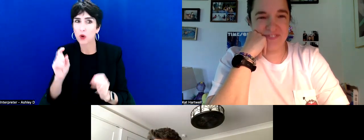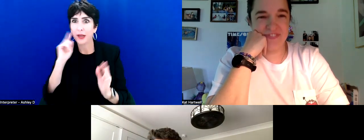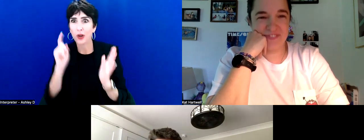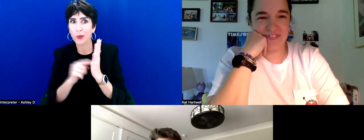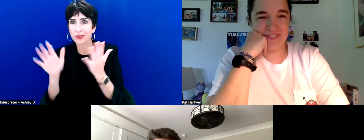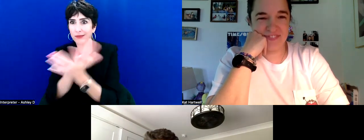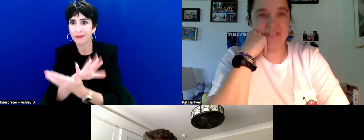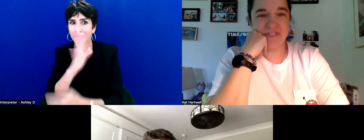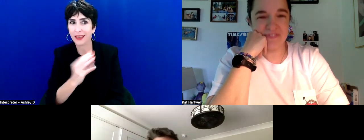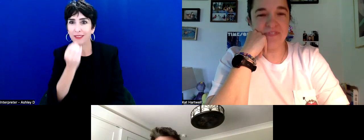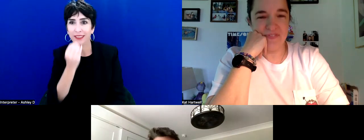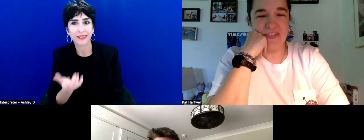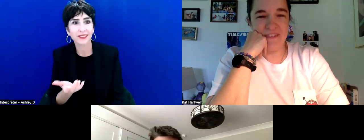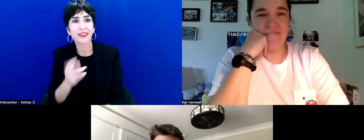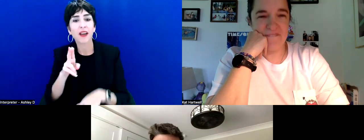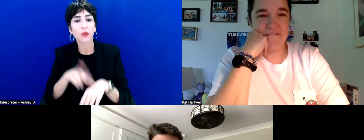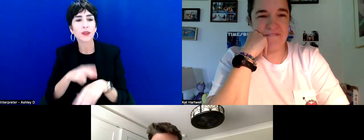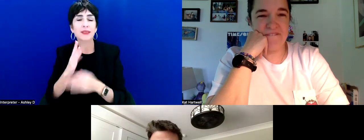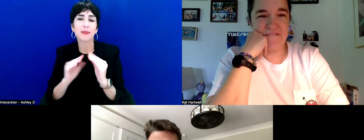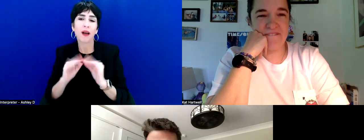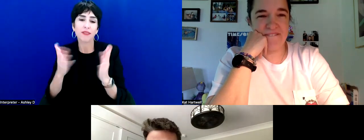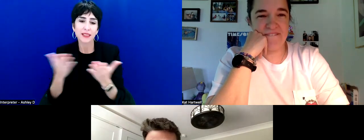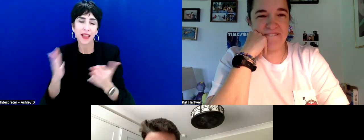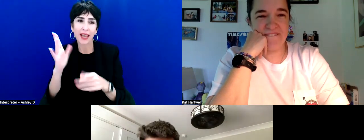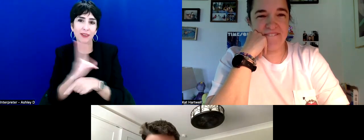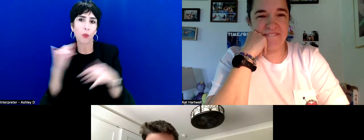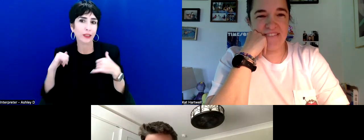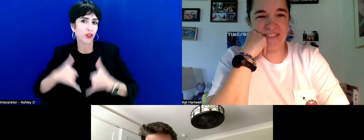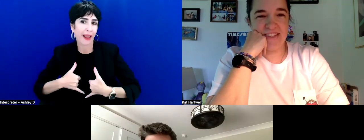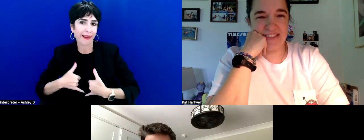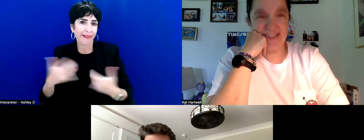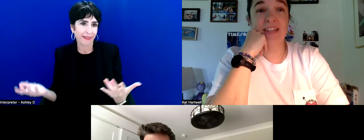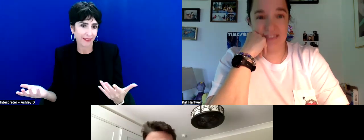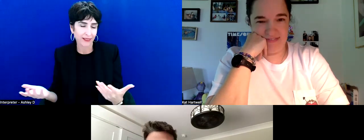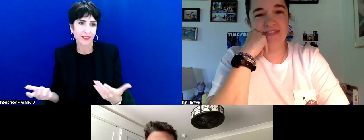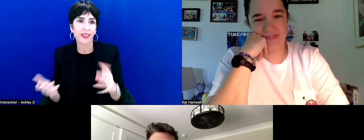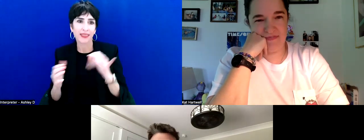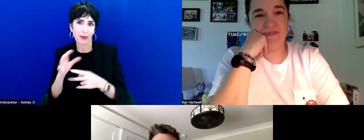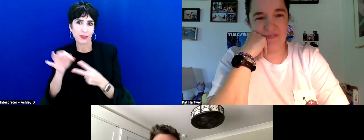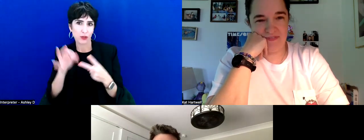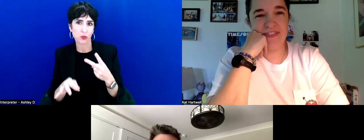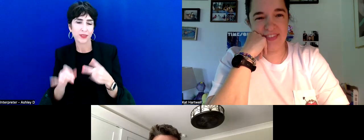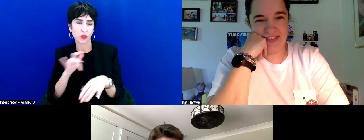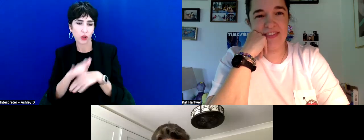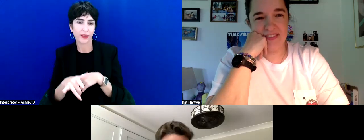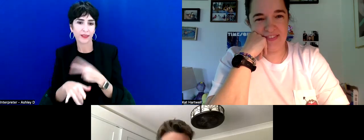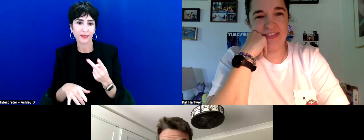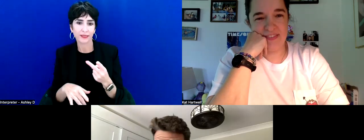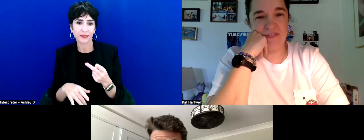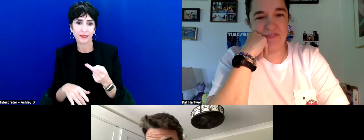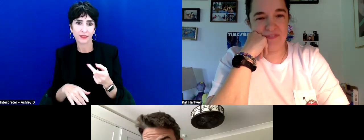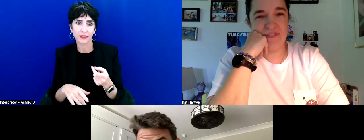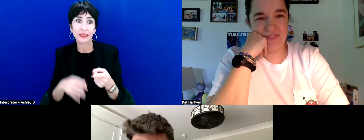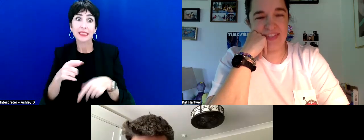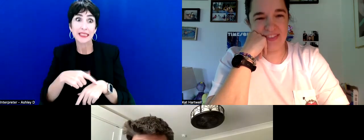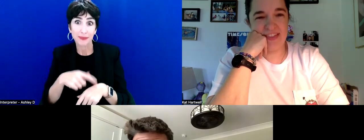that I never eat. Of course, some of the obvious things are I never wear a jacket. That was a choice early on, which was at